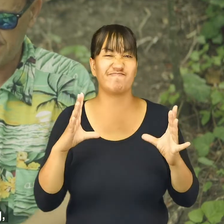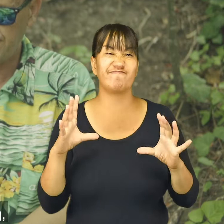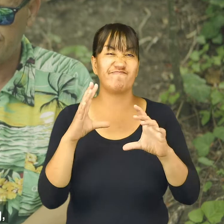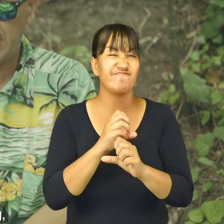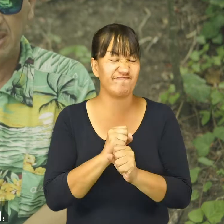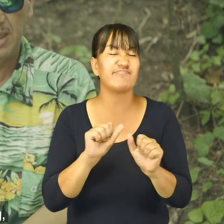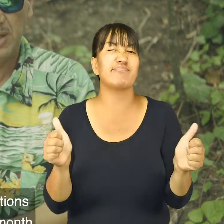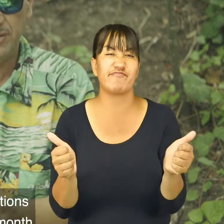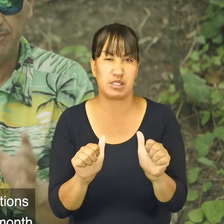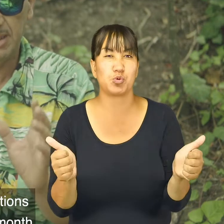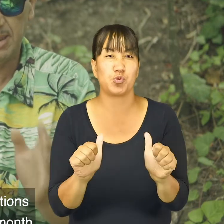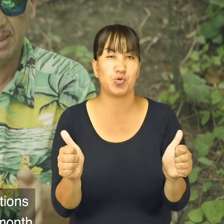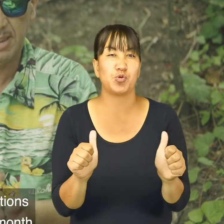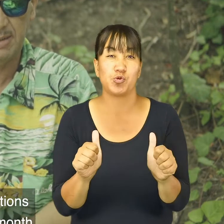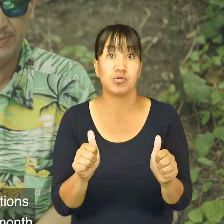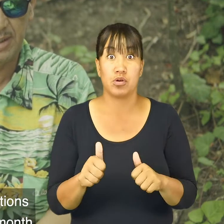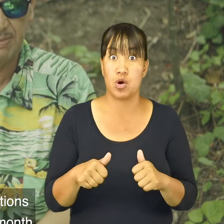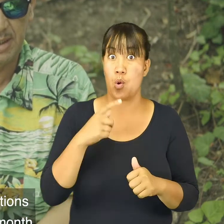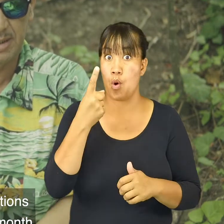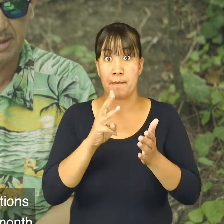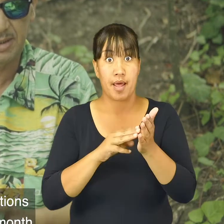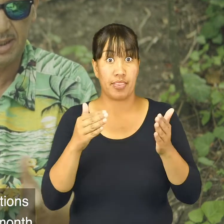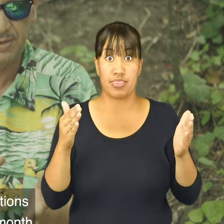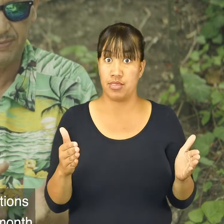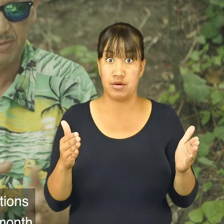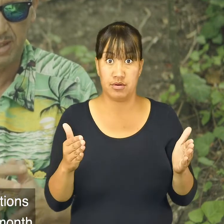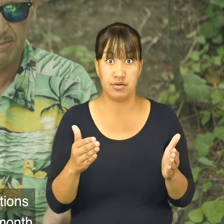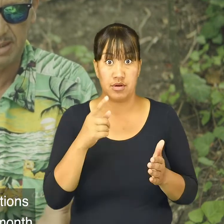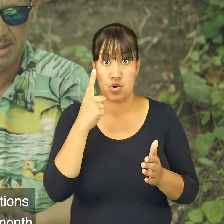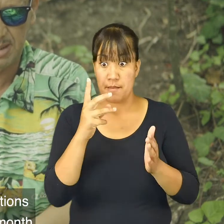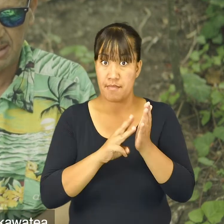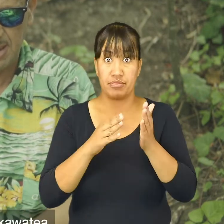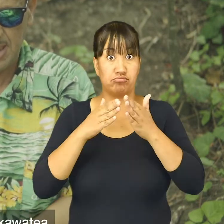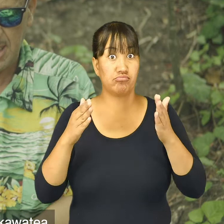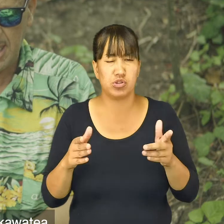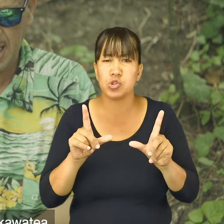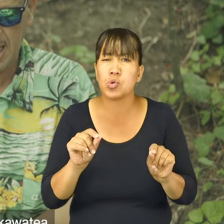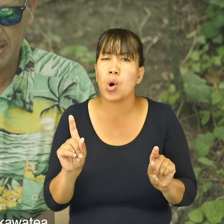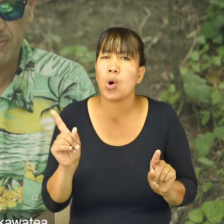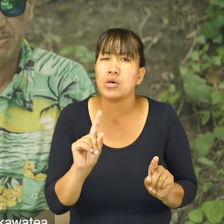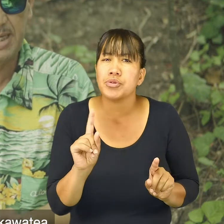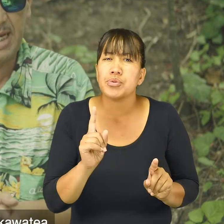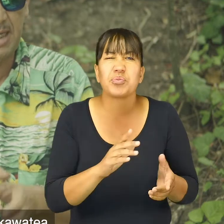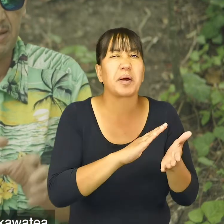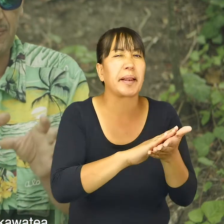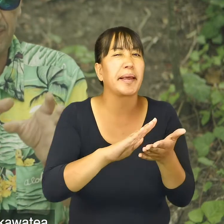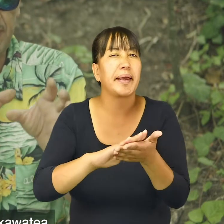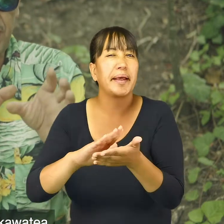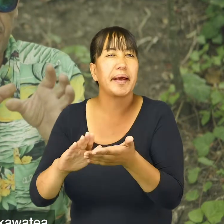bang, close off Matariki celebrations in the sense of that 1 month, and we